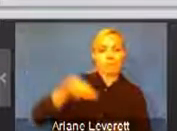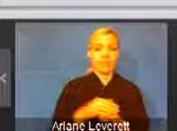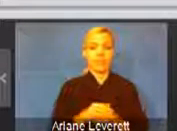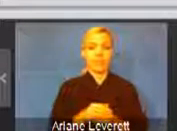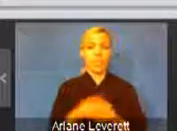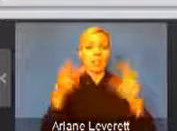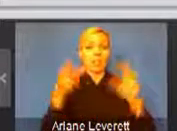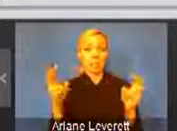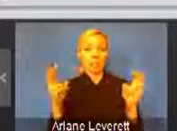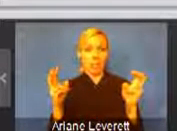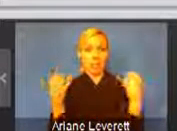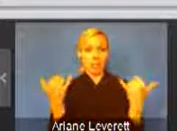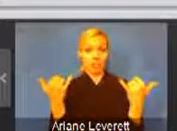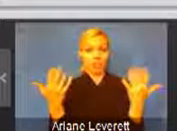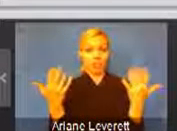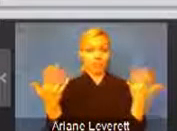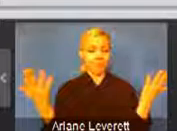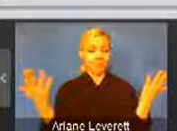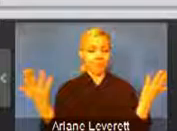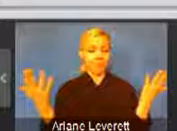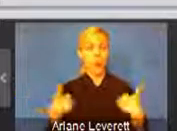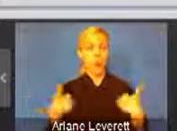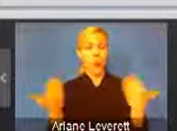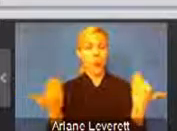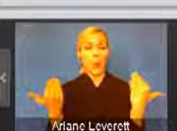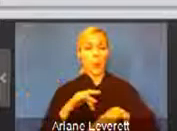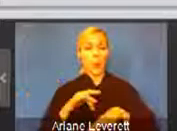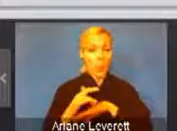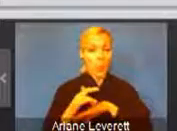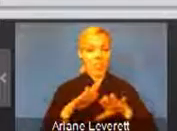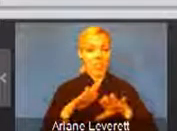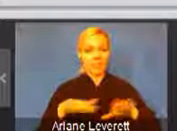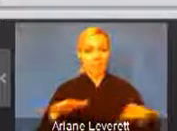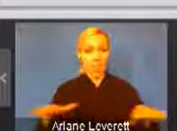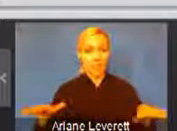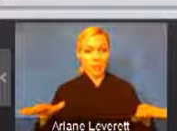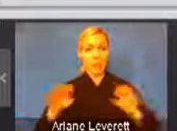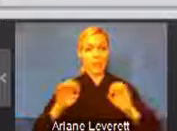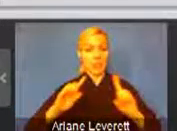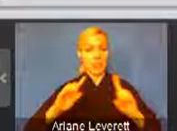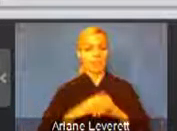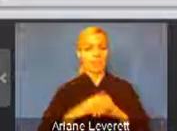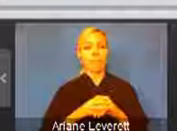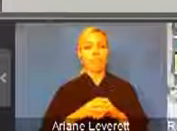that everybody can understand what I mean. If not, give us a sign.